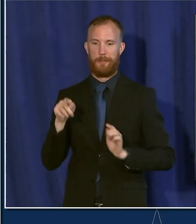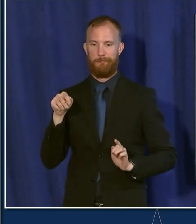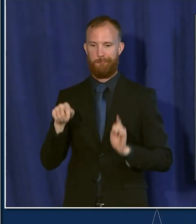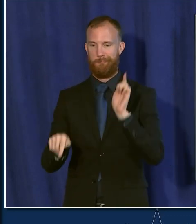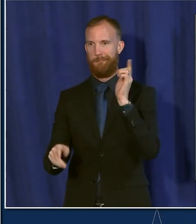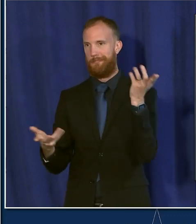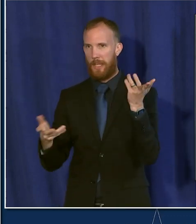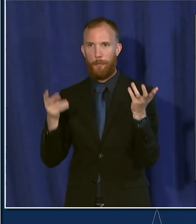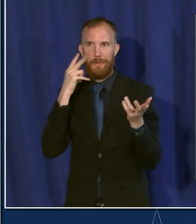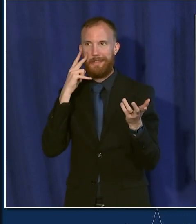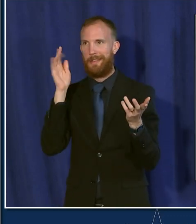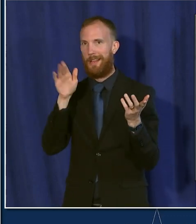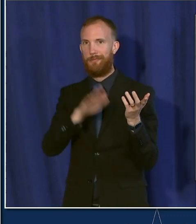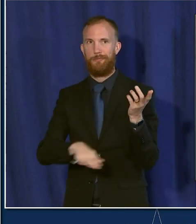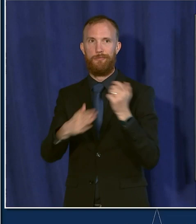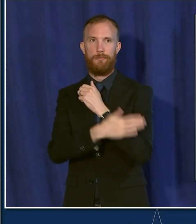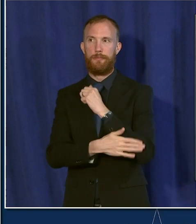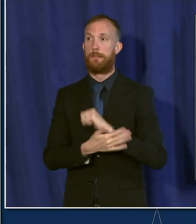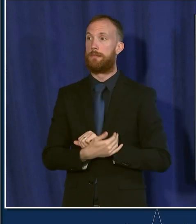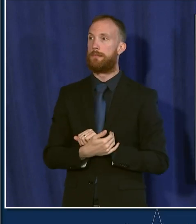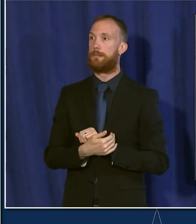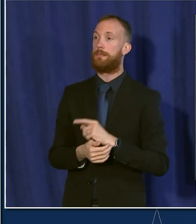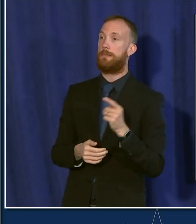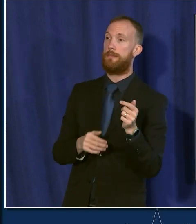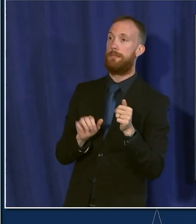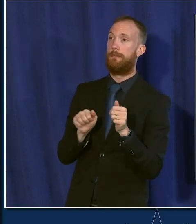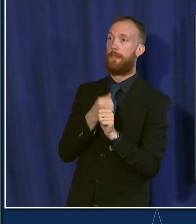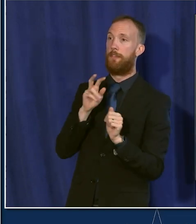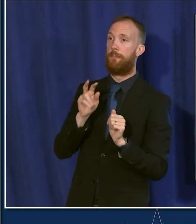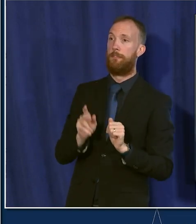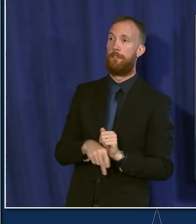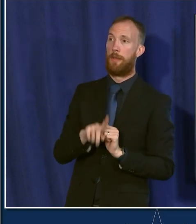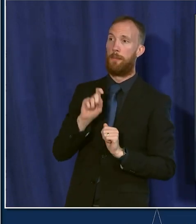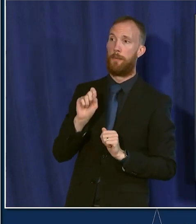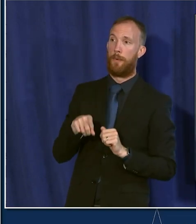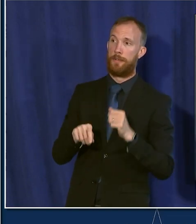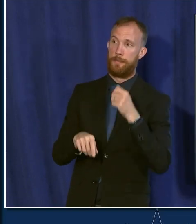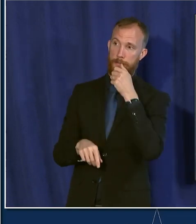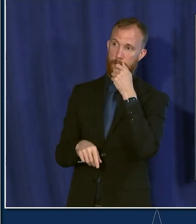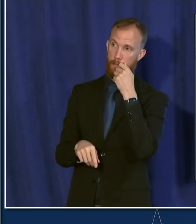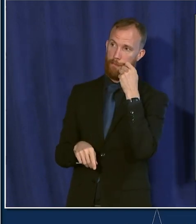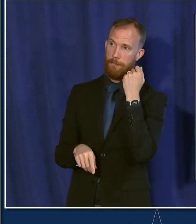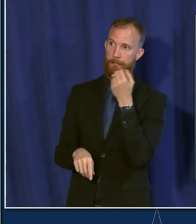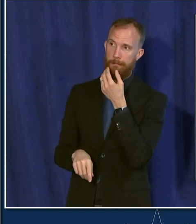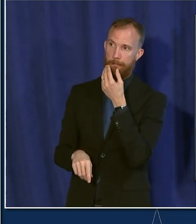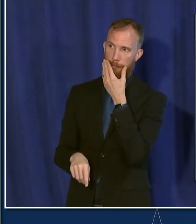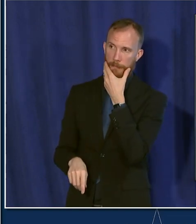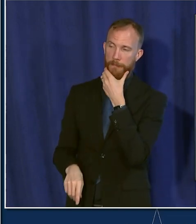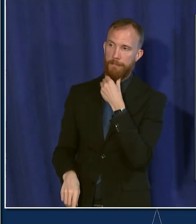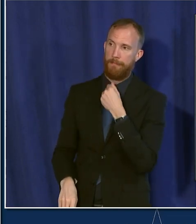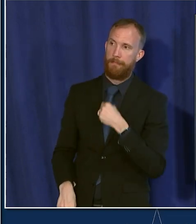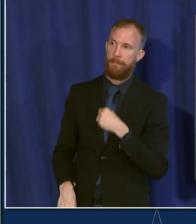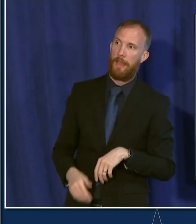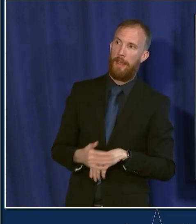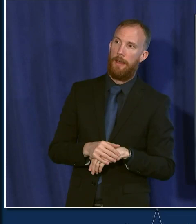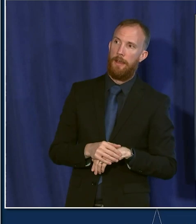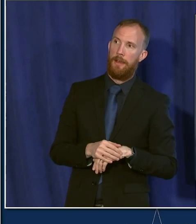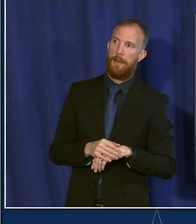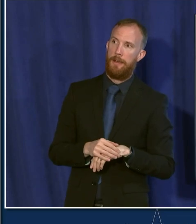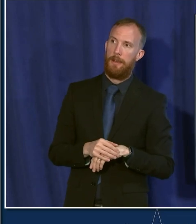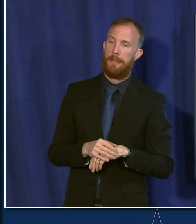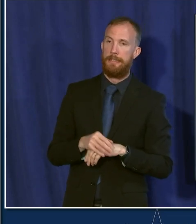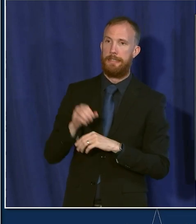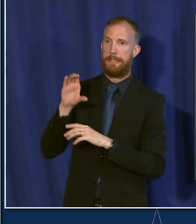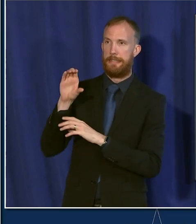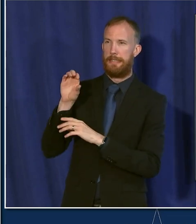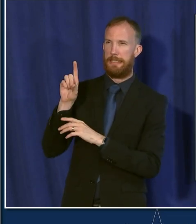regionally. Kind of a follow-up on the question that Marianne just asked. In light of the expected announcement from the